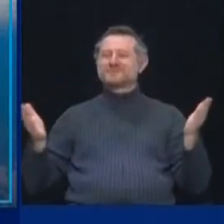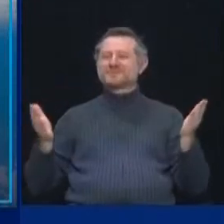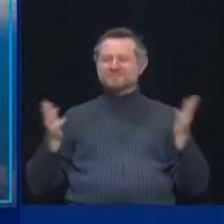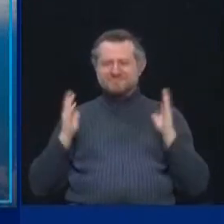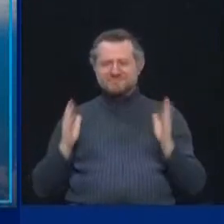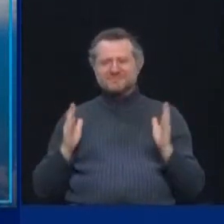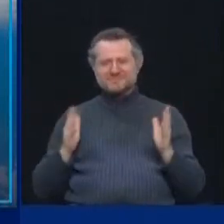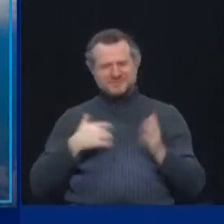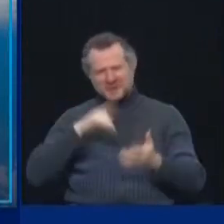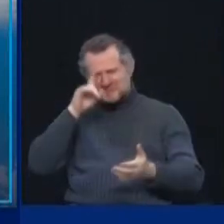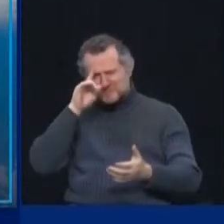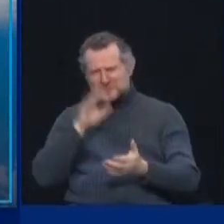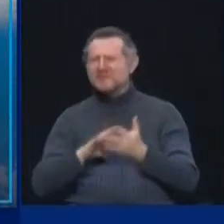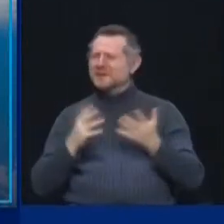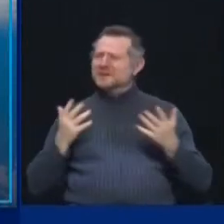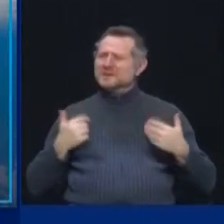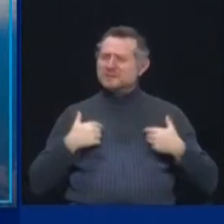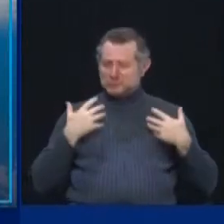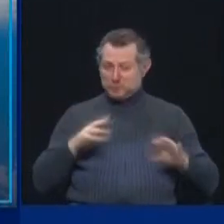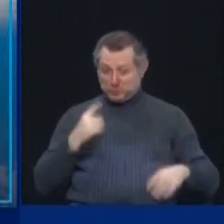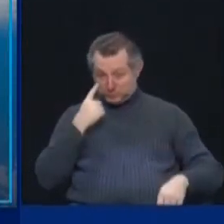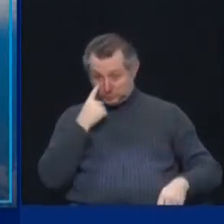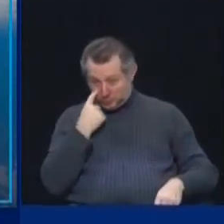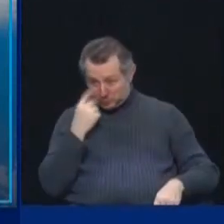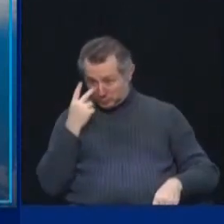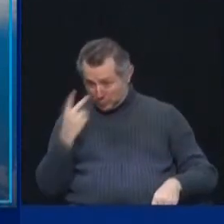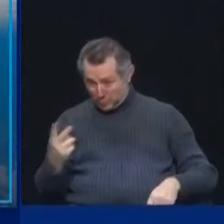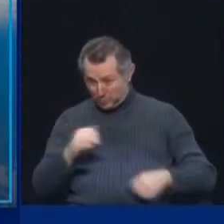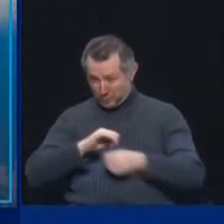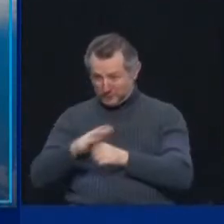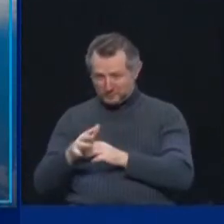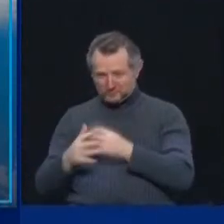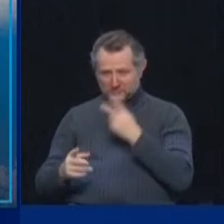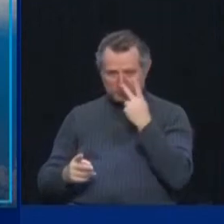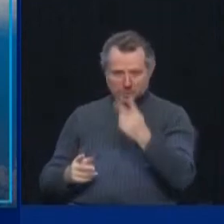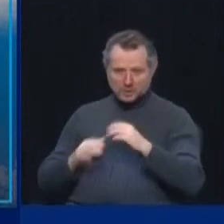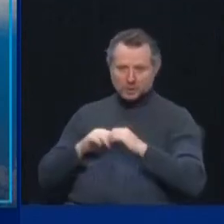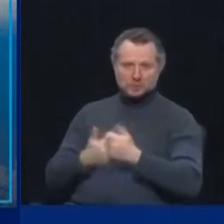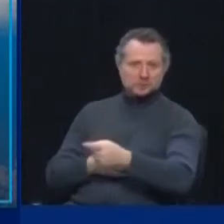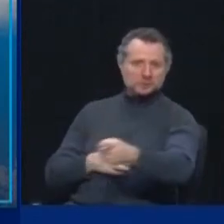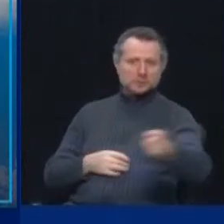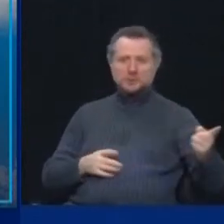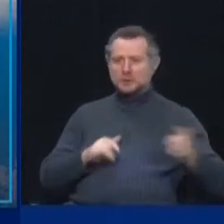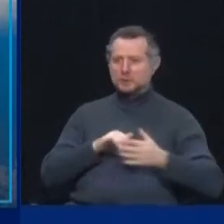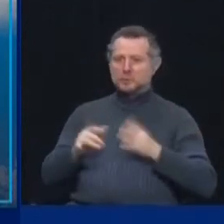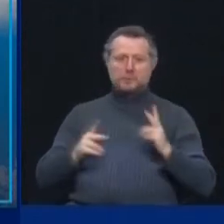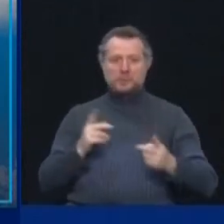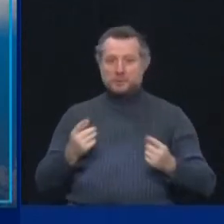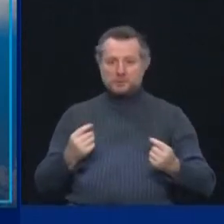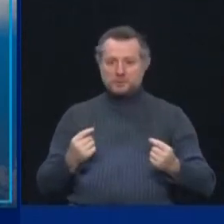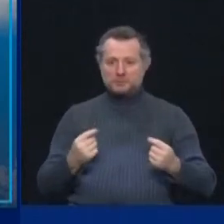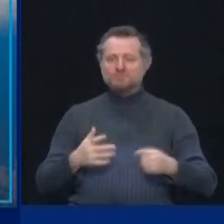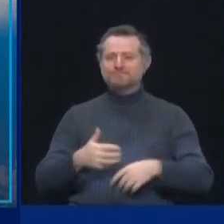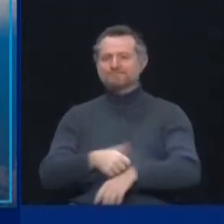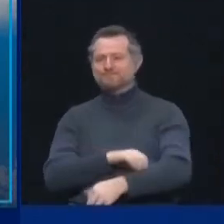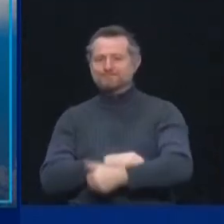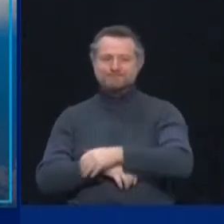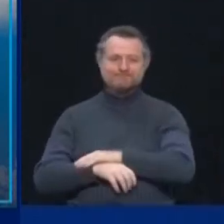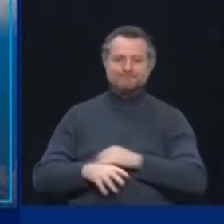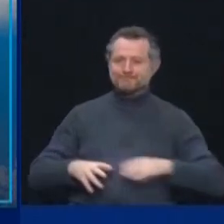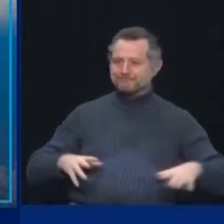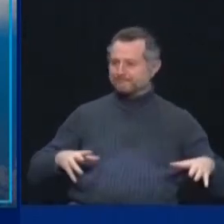they did after COVID. I saw how they rose to the occasion when times were at